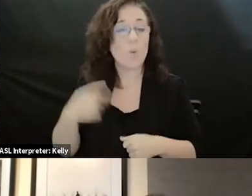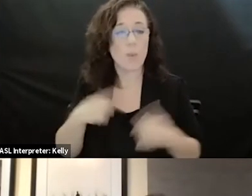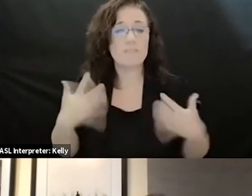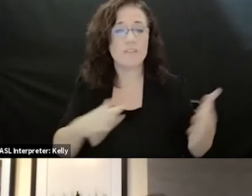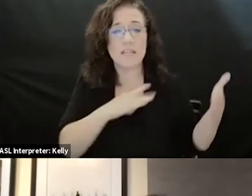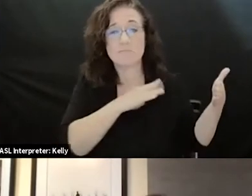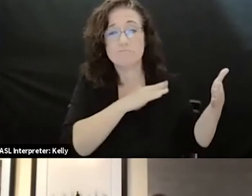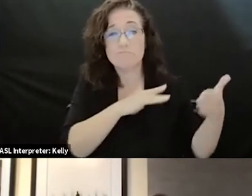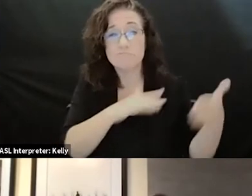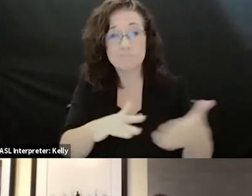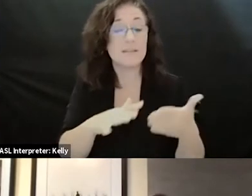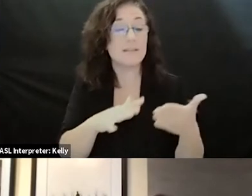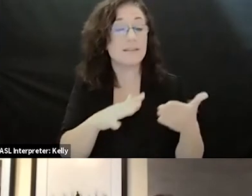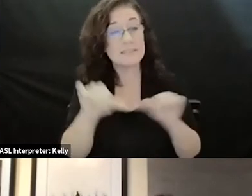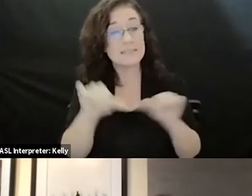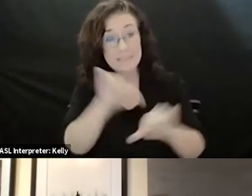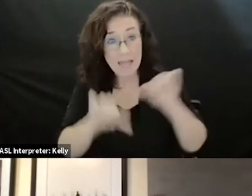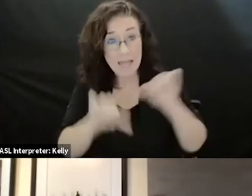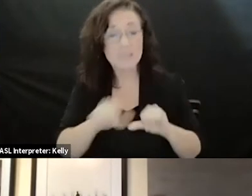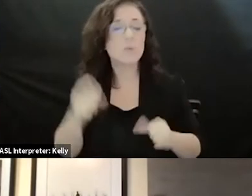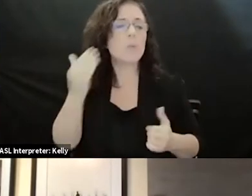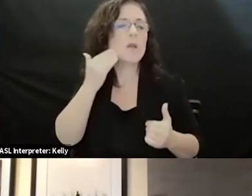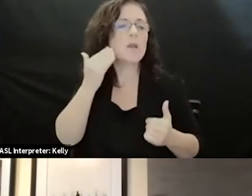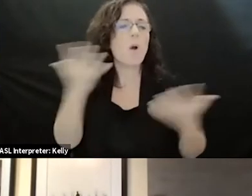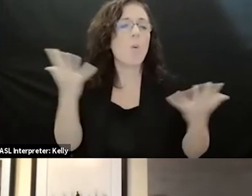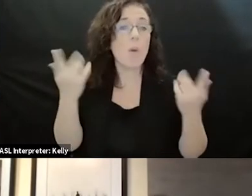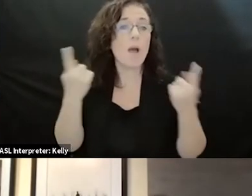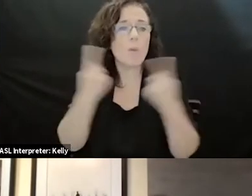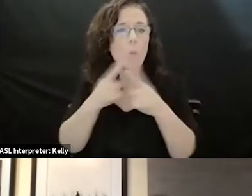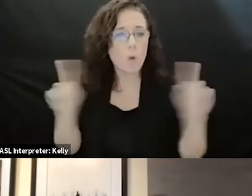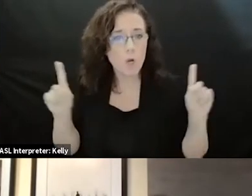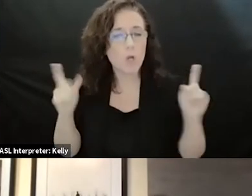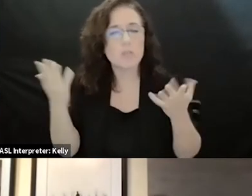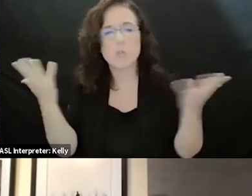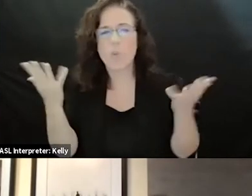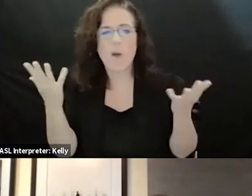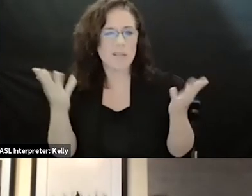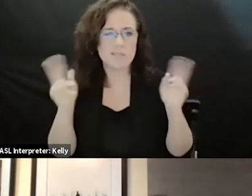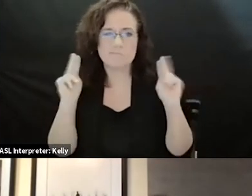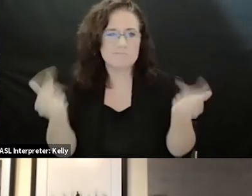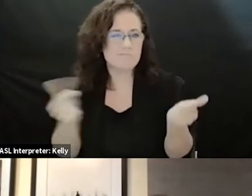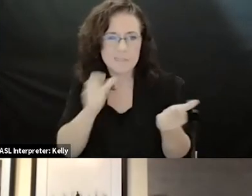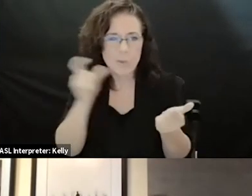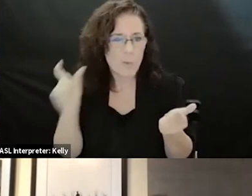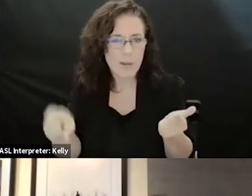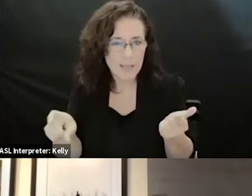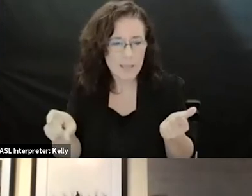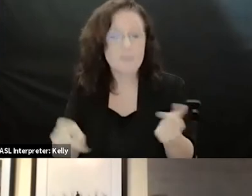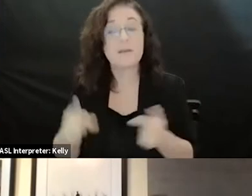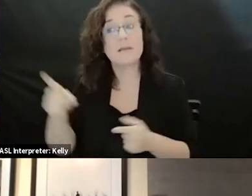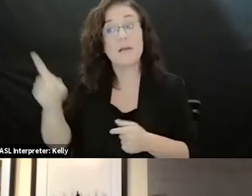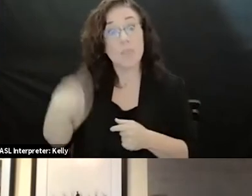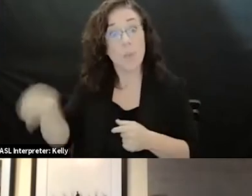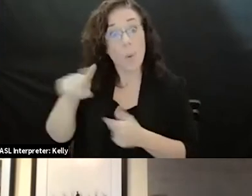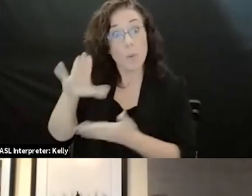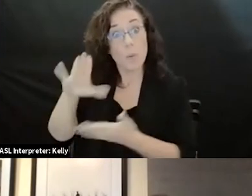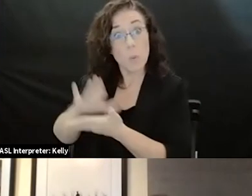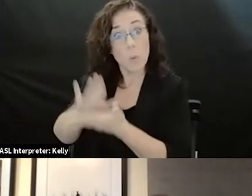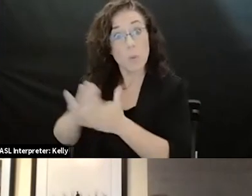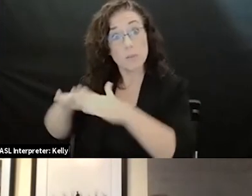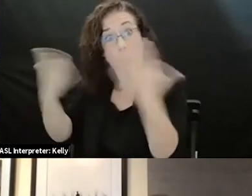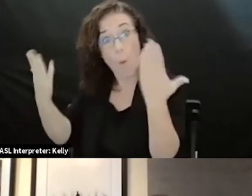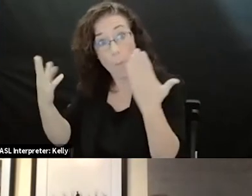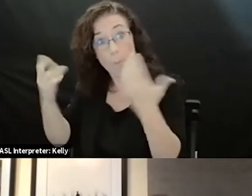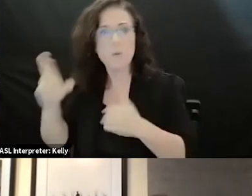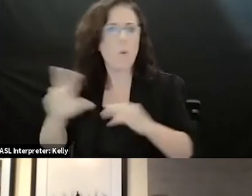know what things what safety measures work and what things don't work all schools those that are open or those that are not open need to have